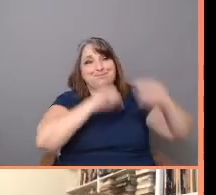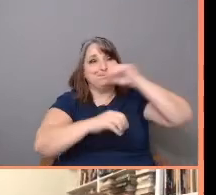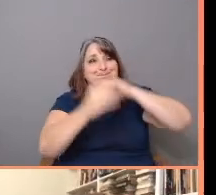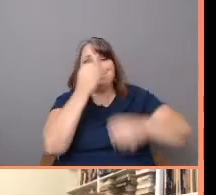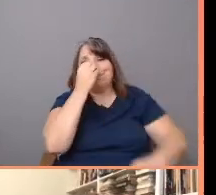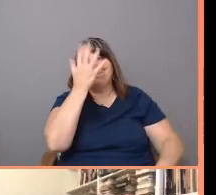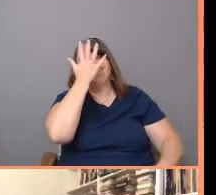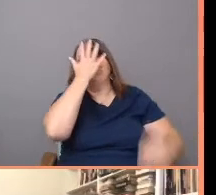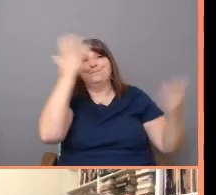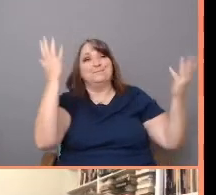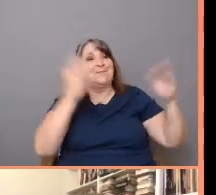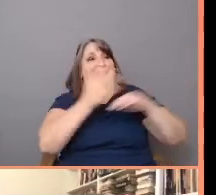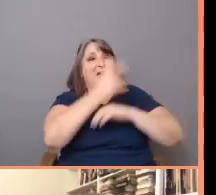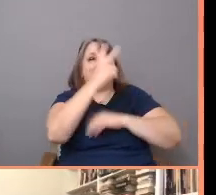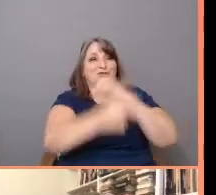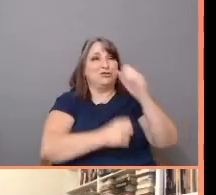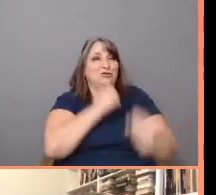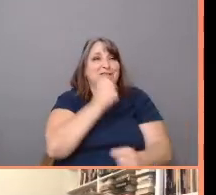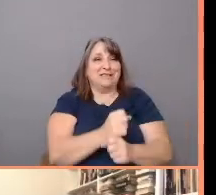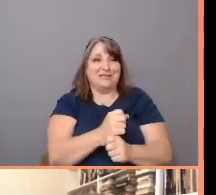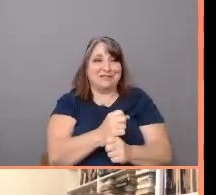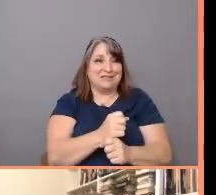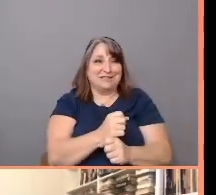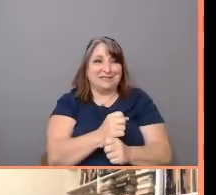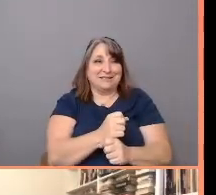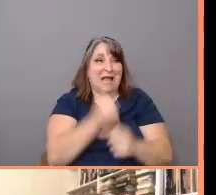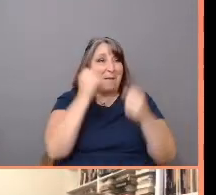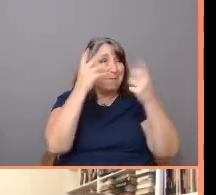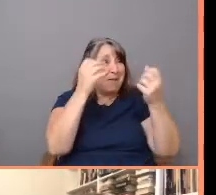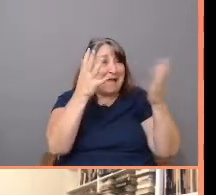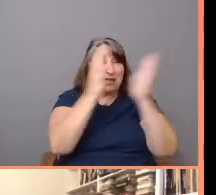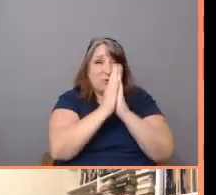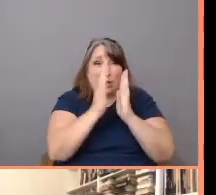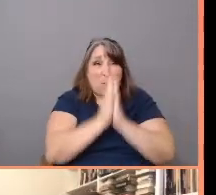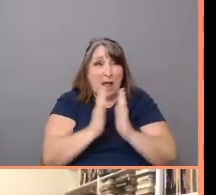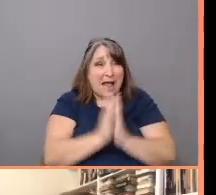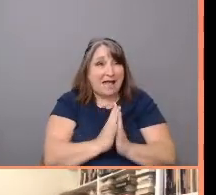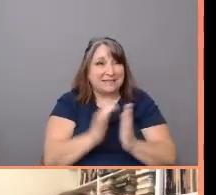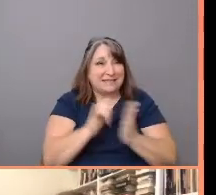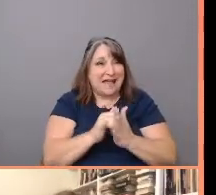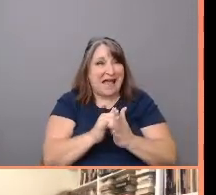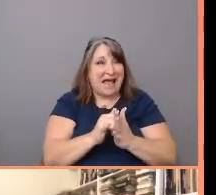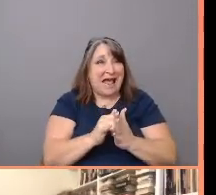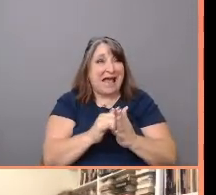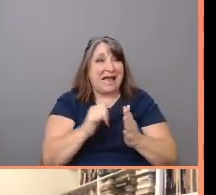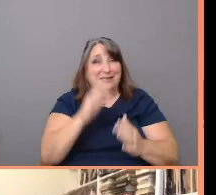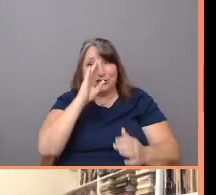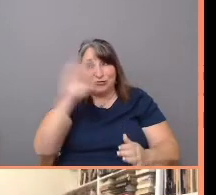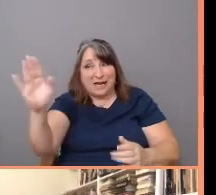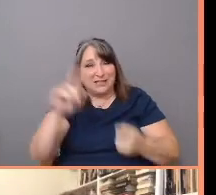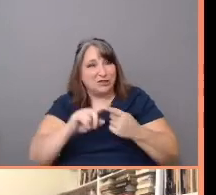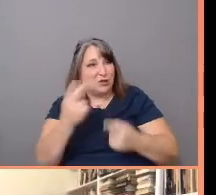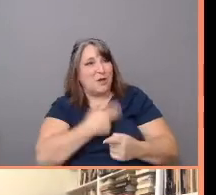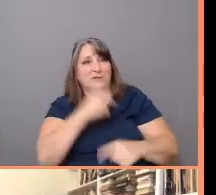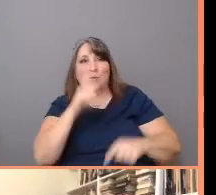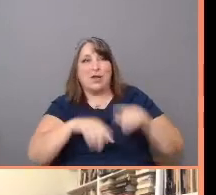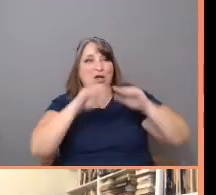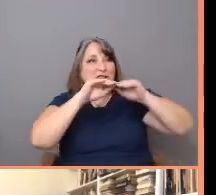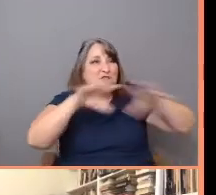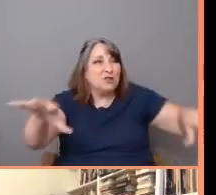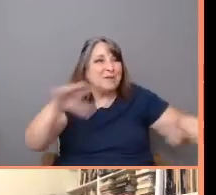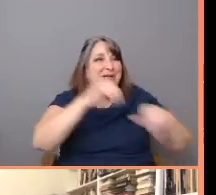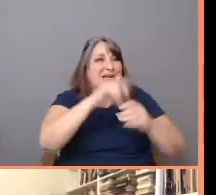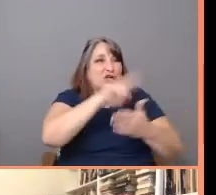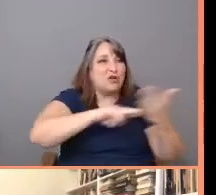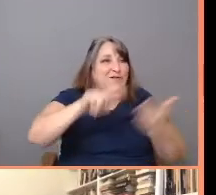it was, and many requests that came directly to us, we were unable to distribute it in universities,